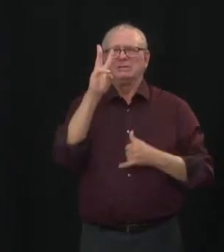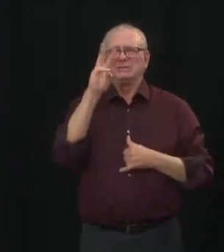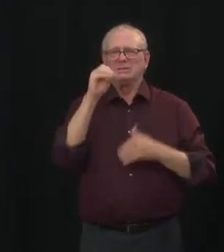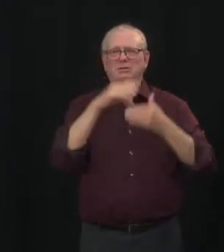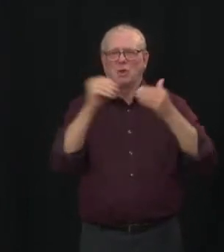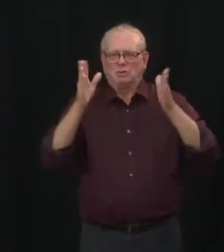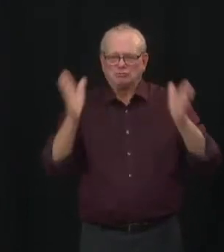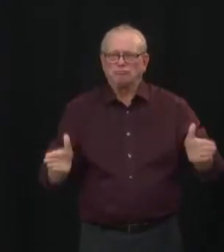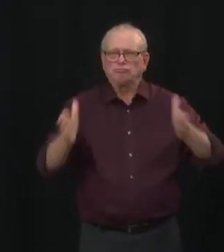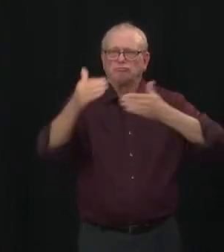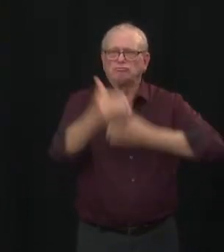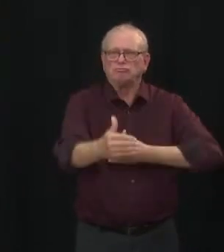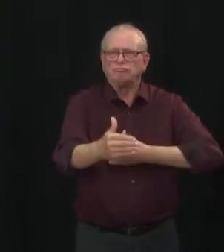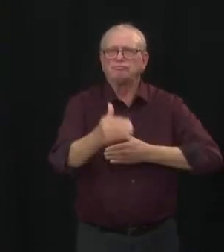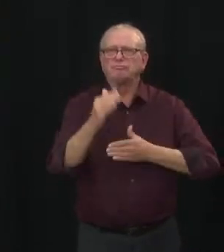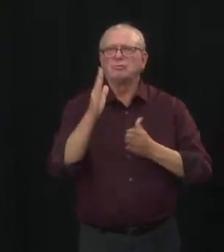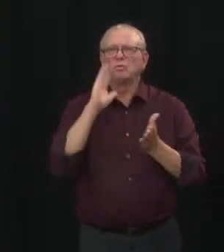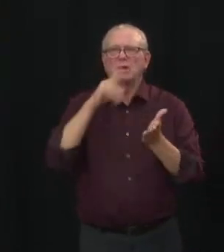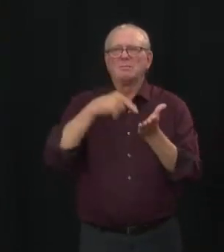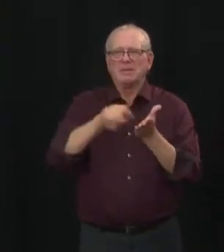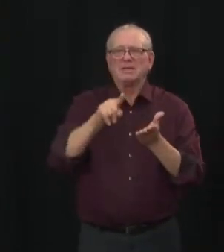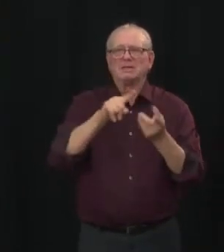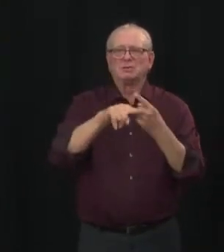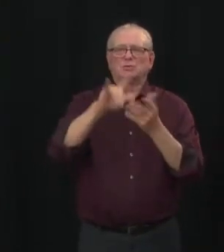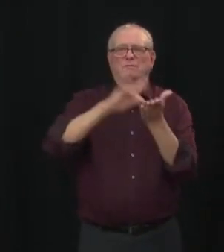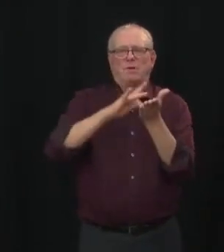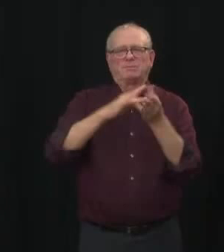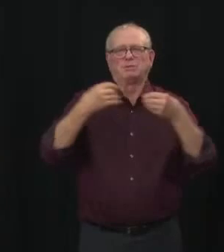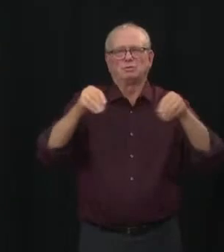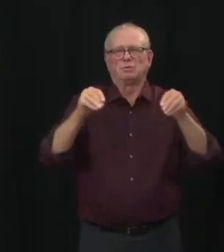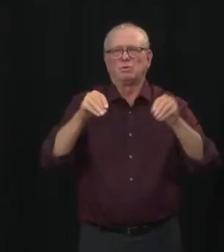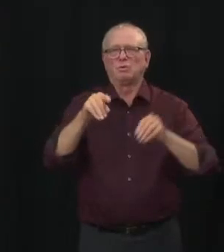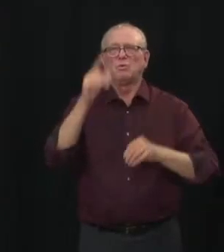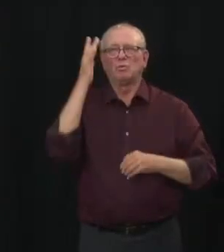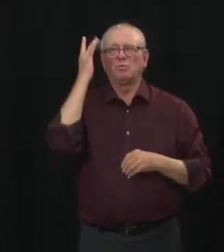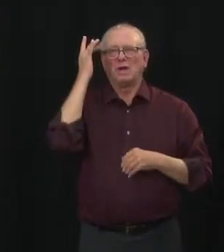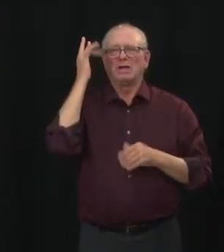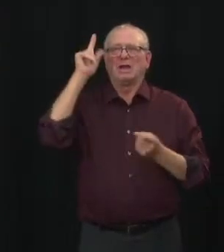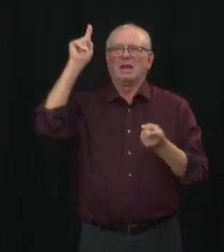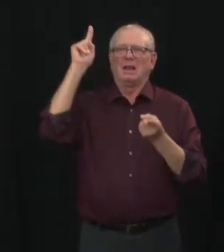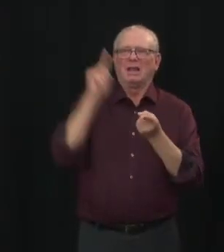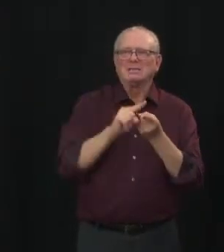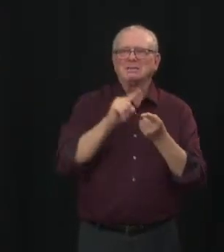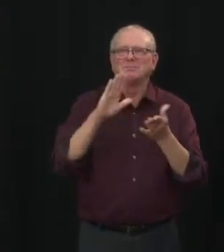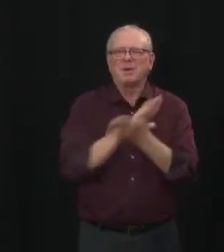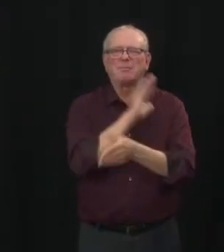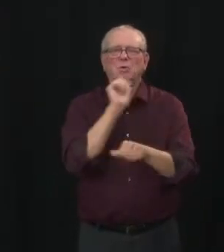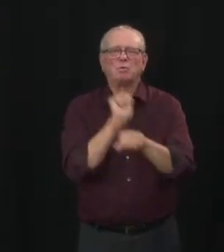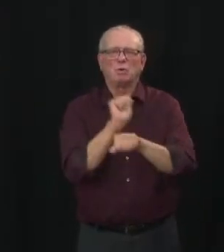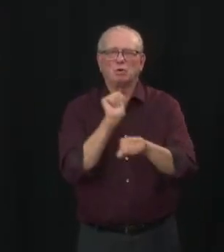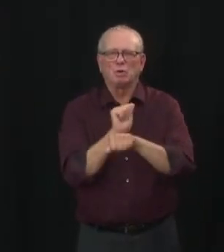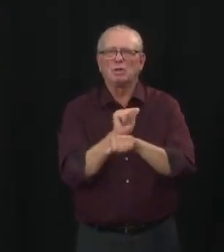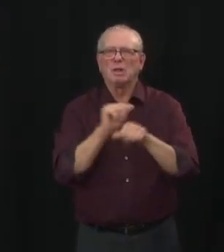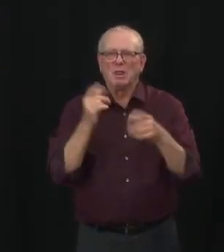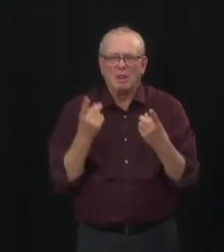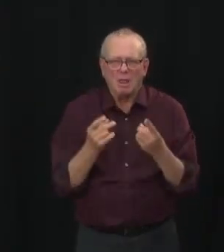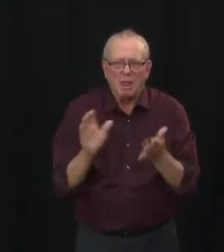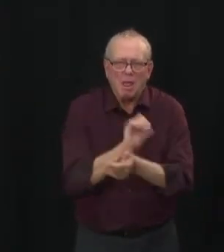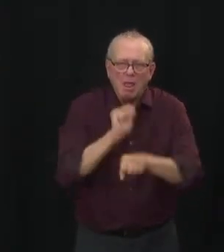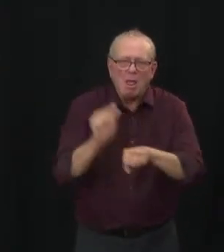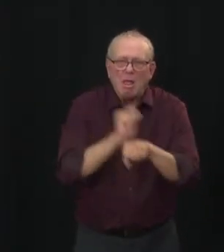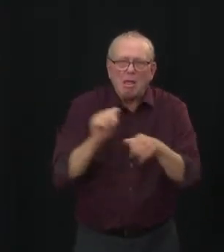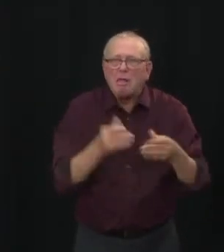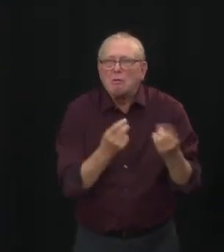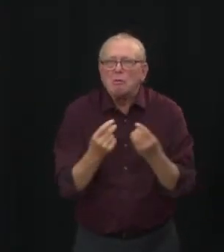for pharmacists who are providing these test kits to Albertans. Now, the previous process was time-consuming, and some